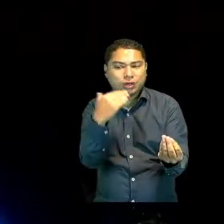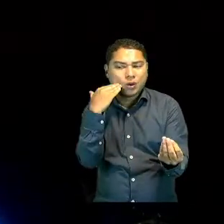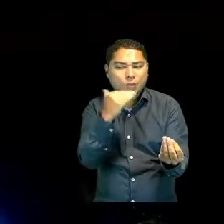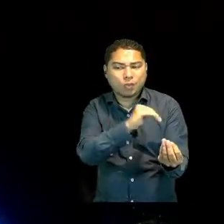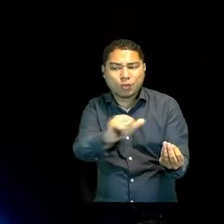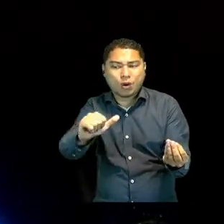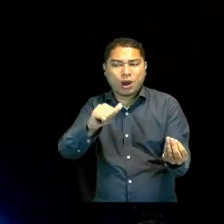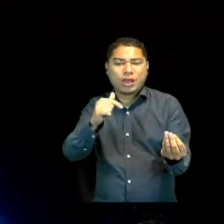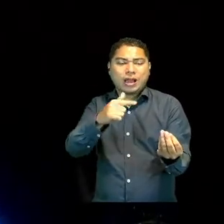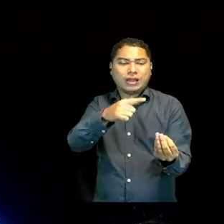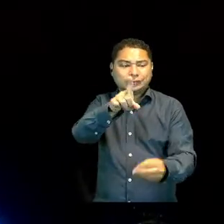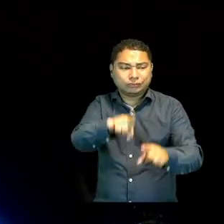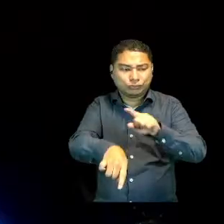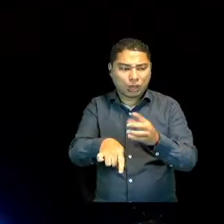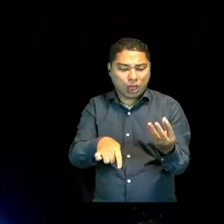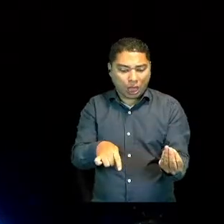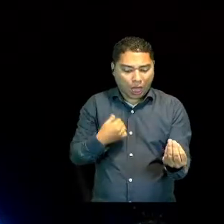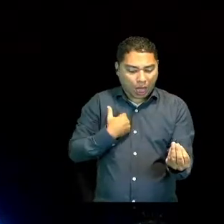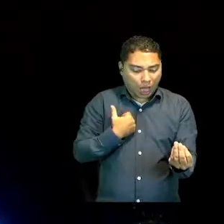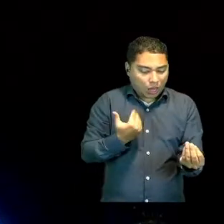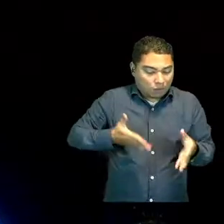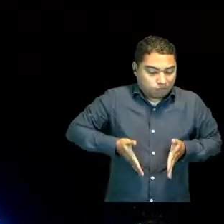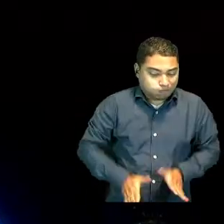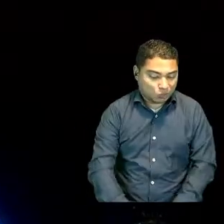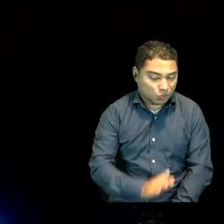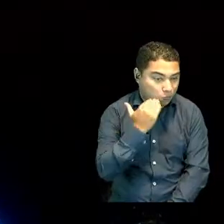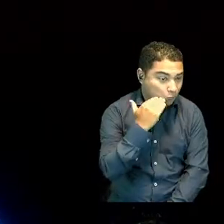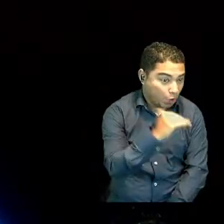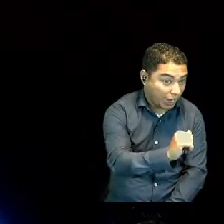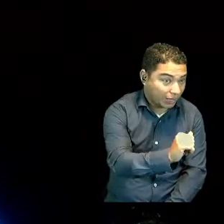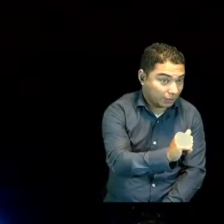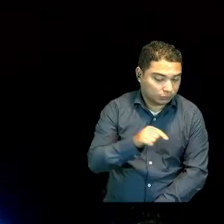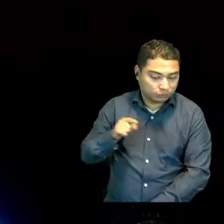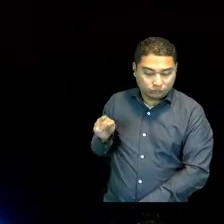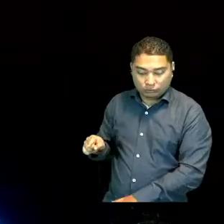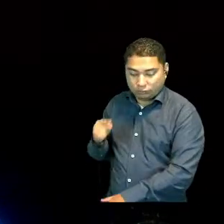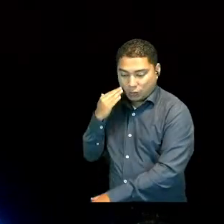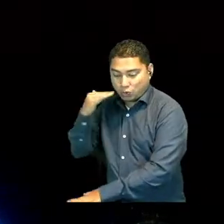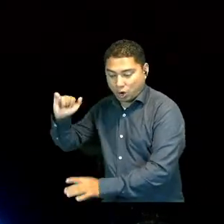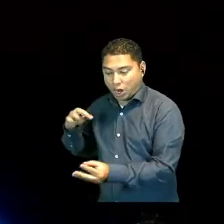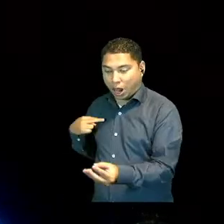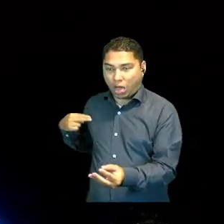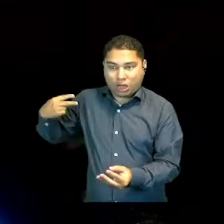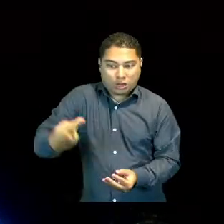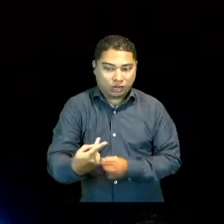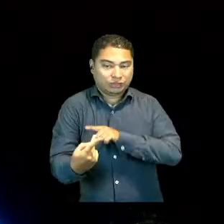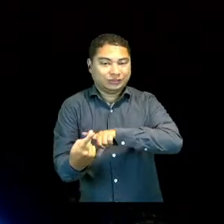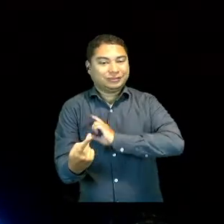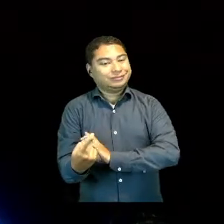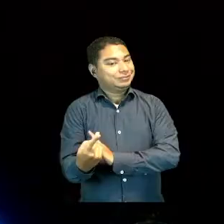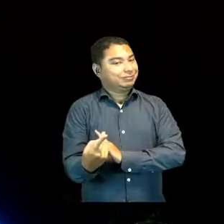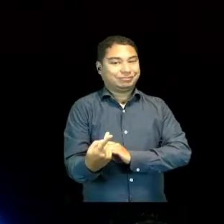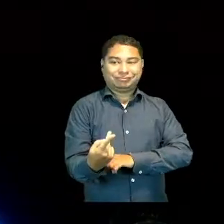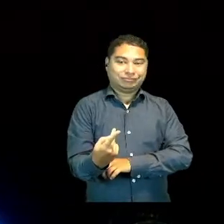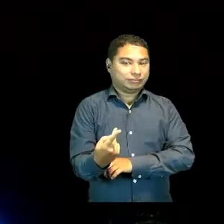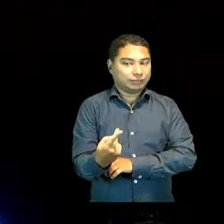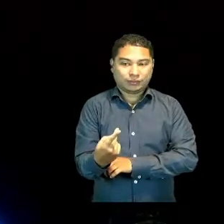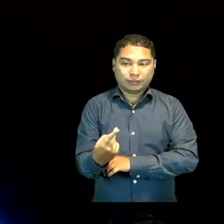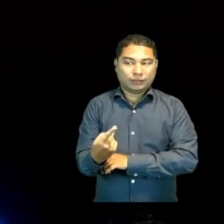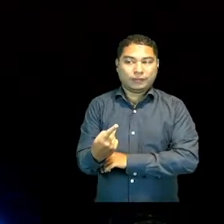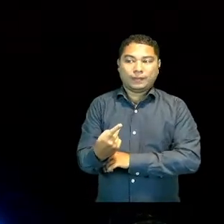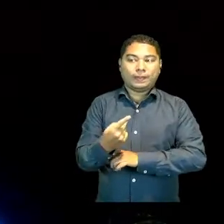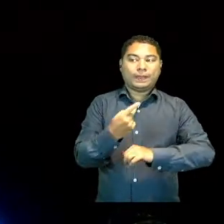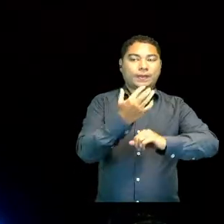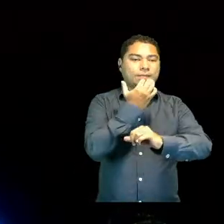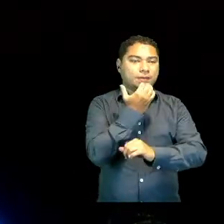But what I would like to suggest is that if we attend to the issues that are most